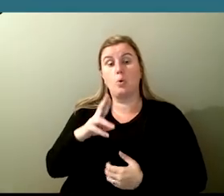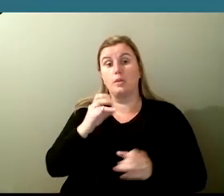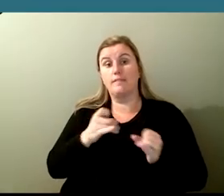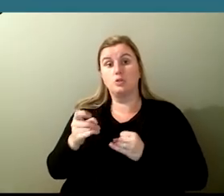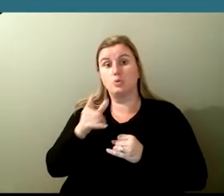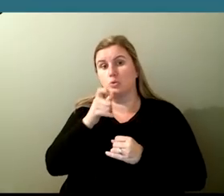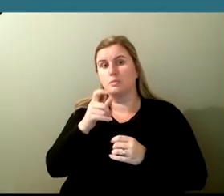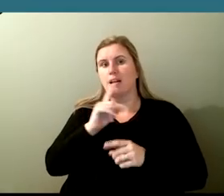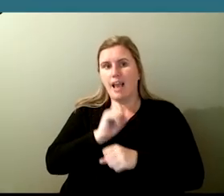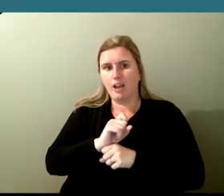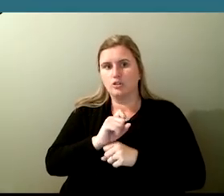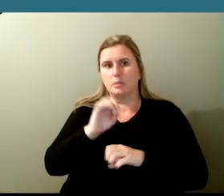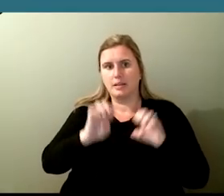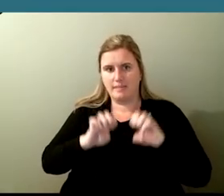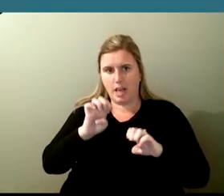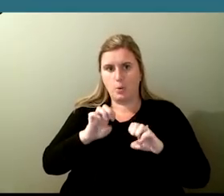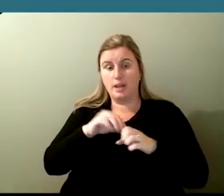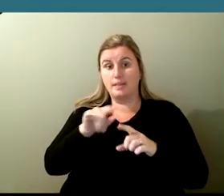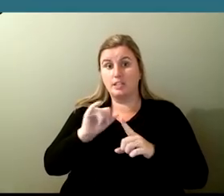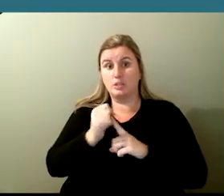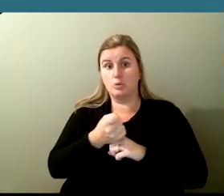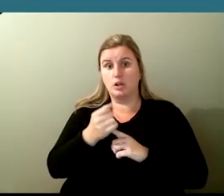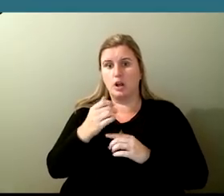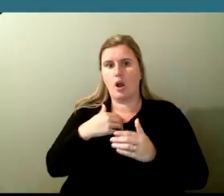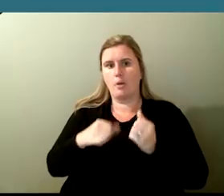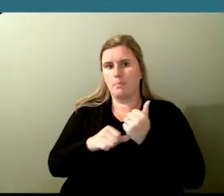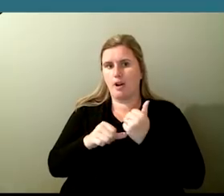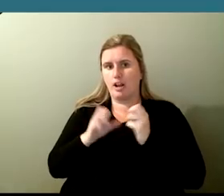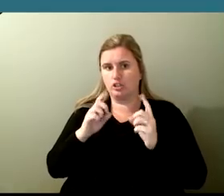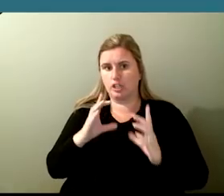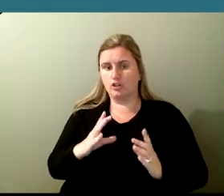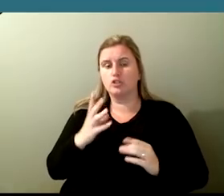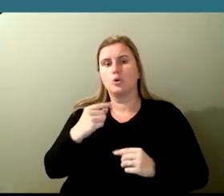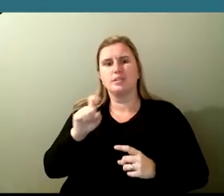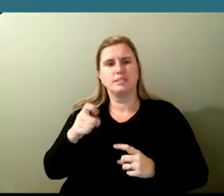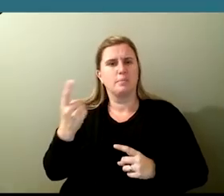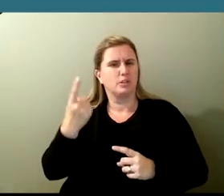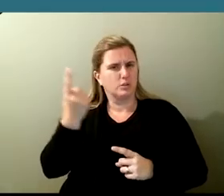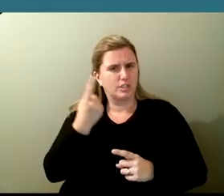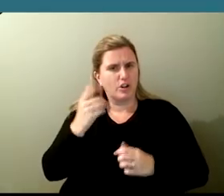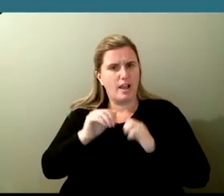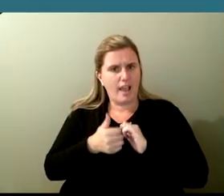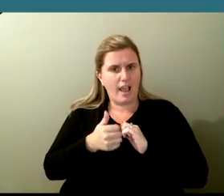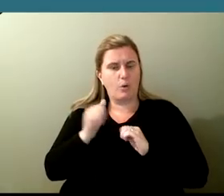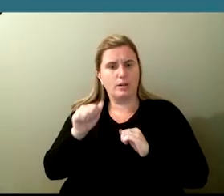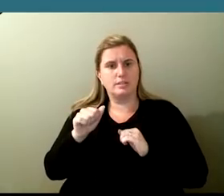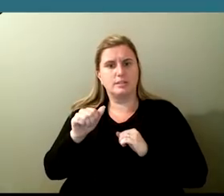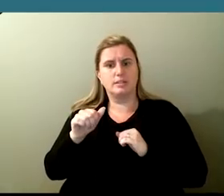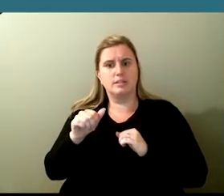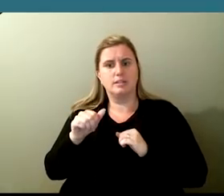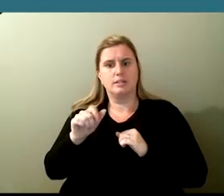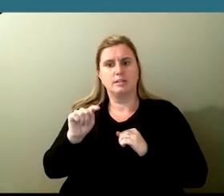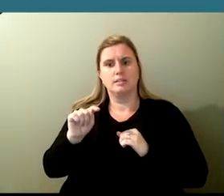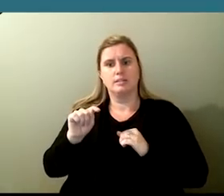whose performance is actually being evaluated. In this case, our peer educators. So that is something to consider. So how is the temporal location of